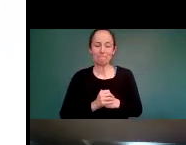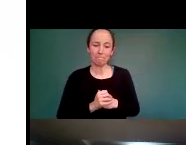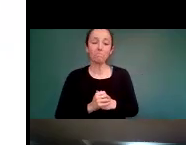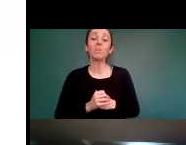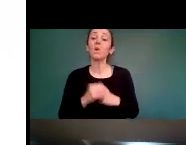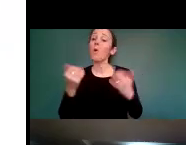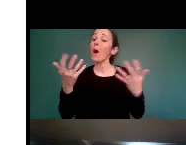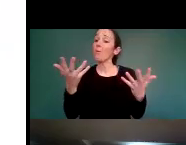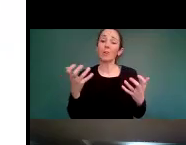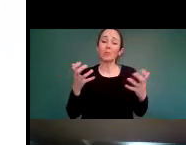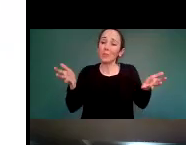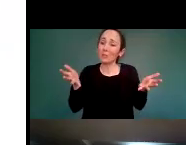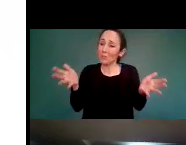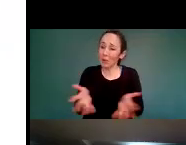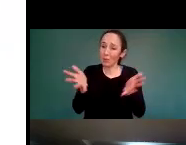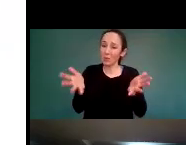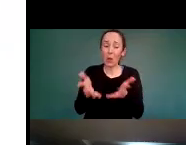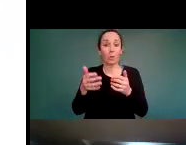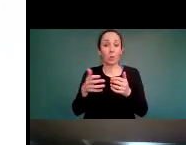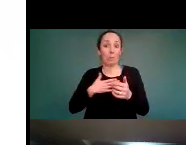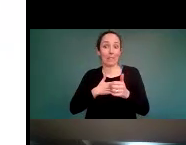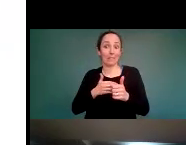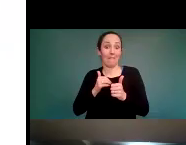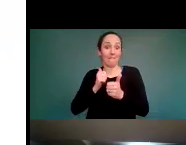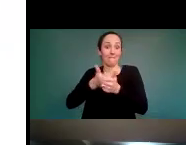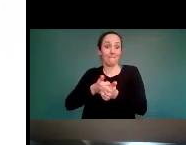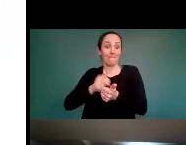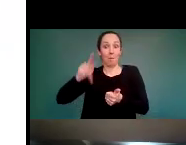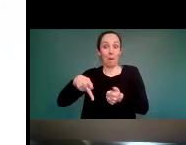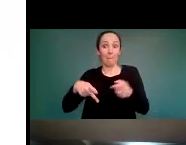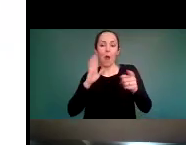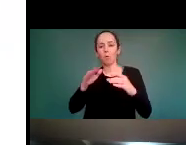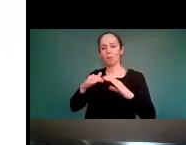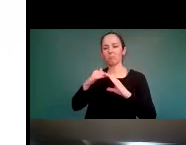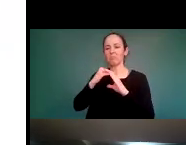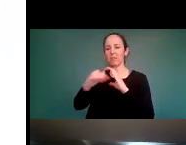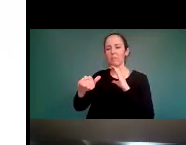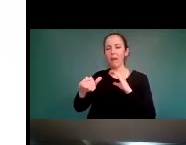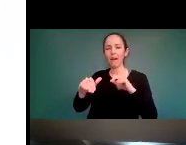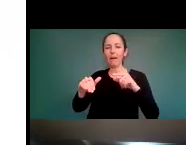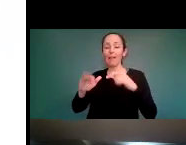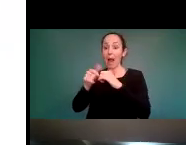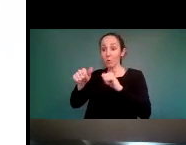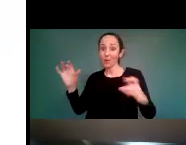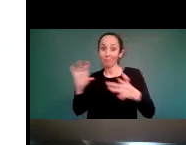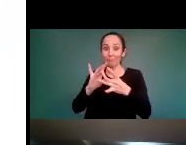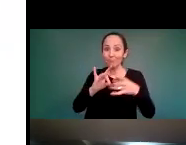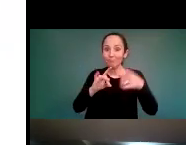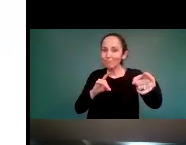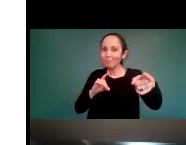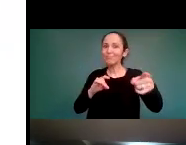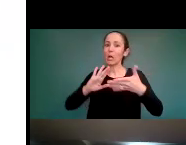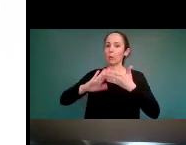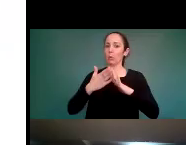to encourage you here to follow up to today, and you'll see this in the follow-up email to connect to the Community Health Equity Initiative.